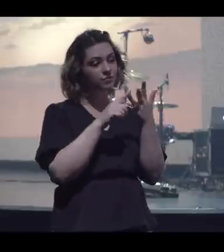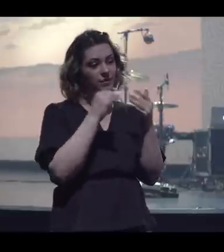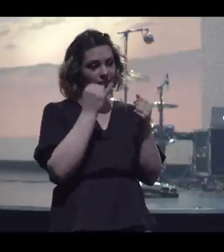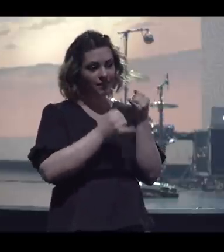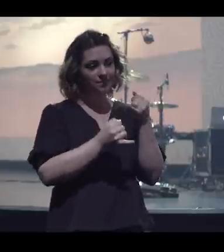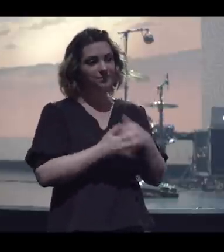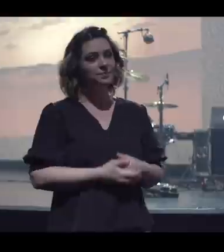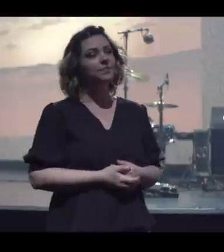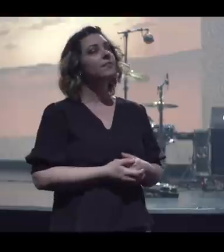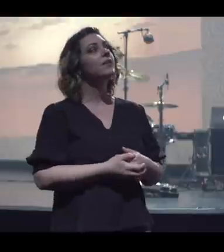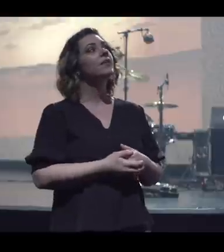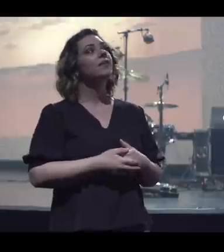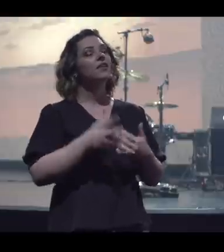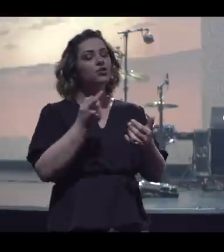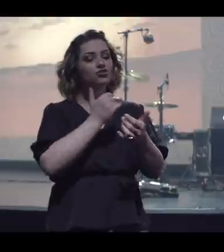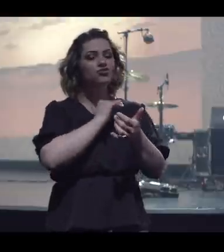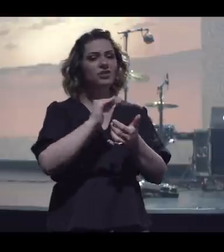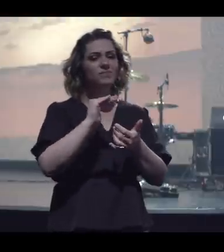Sheep are valuable.